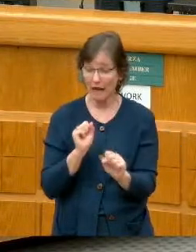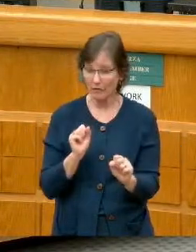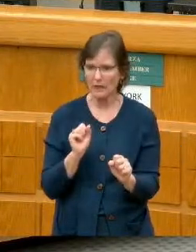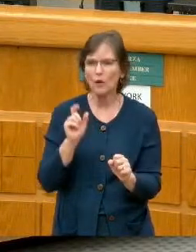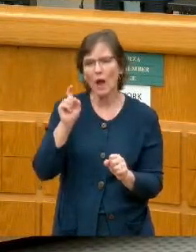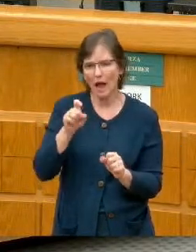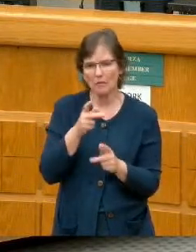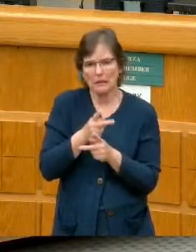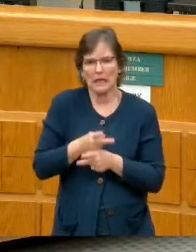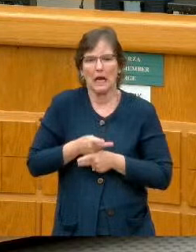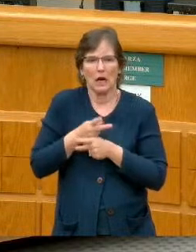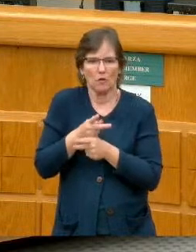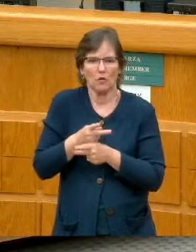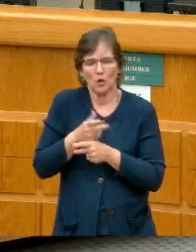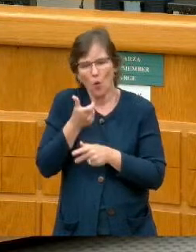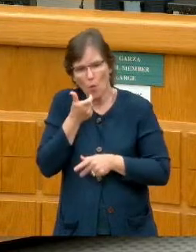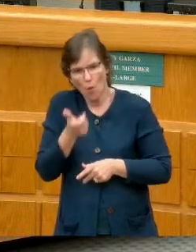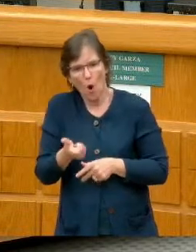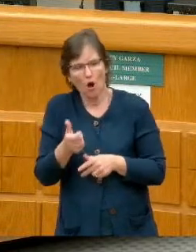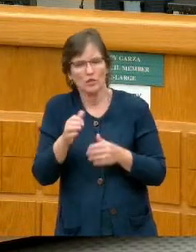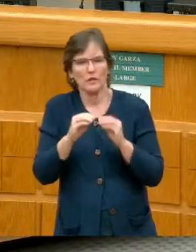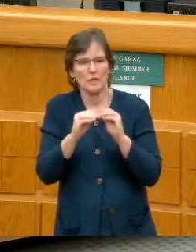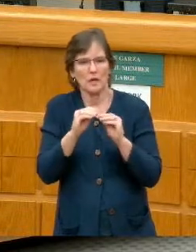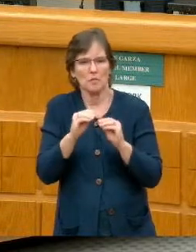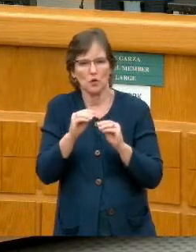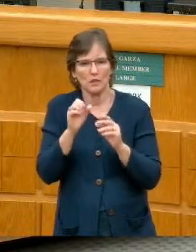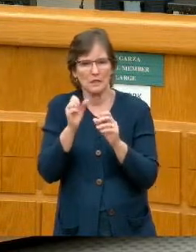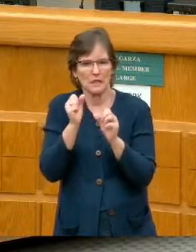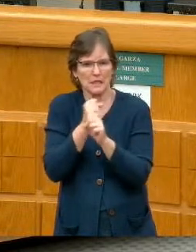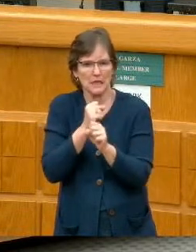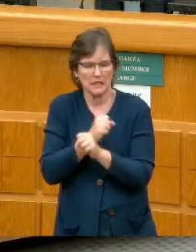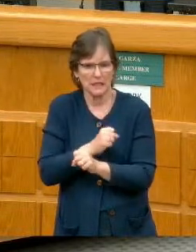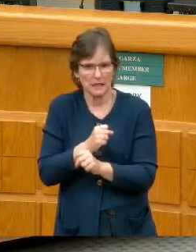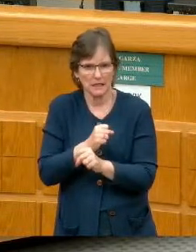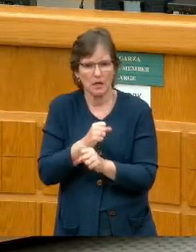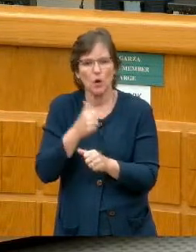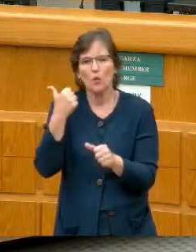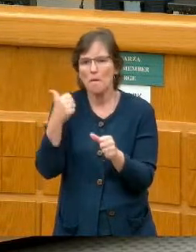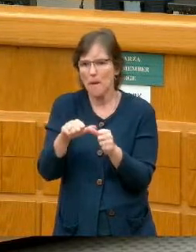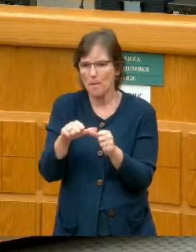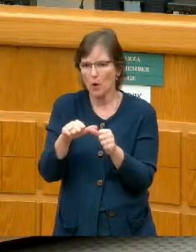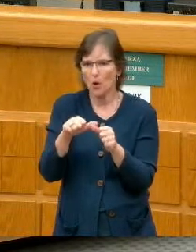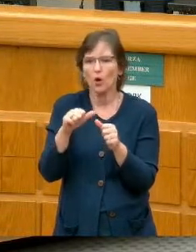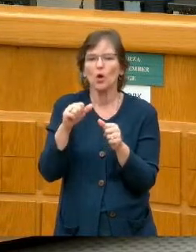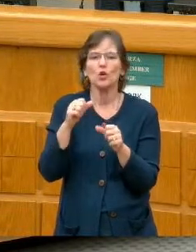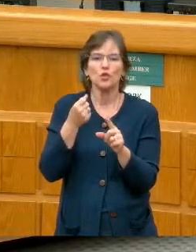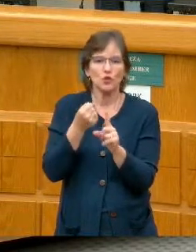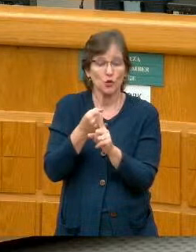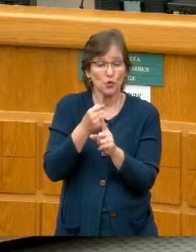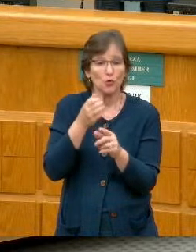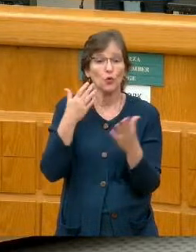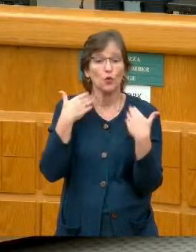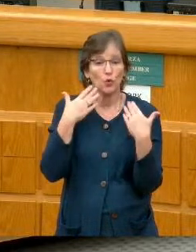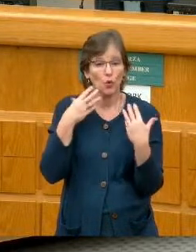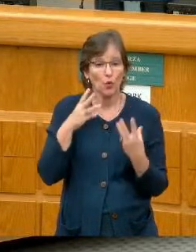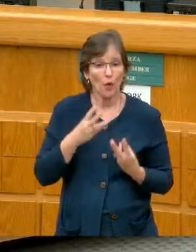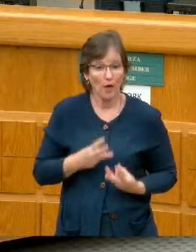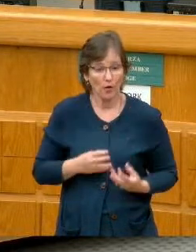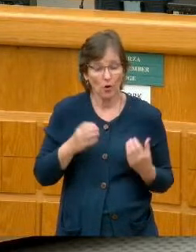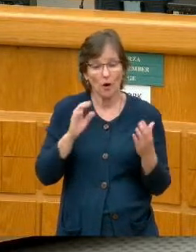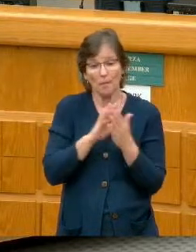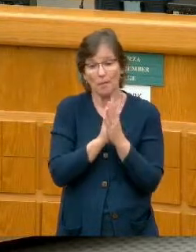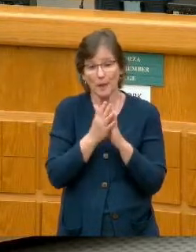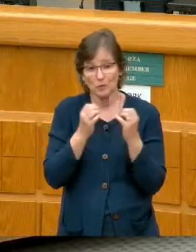Texas, as weather cools, as we move into the winter, face coverings and social distancing and hygiene, this is what we have to